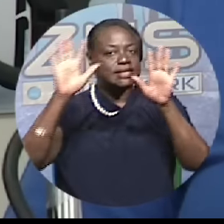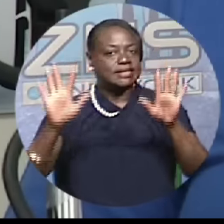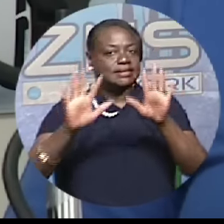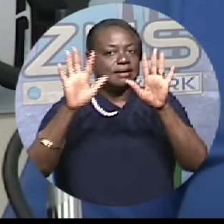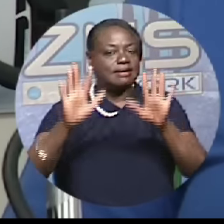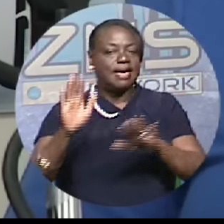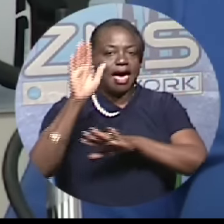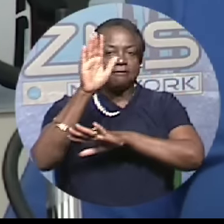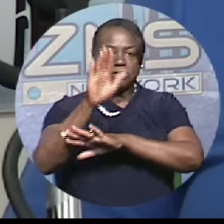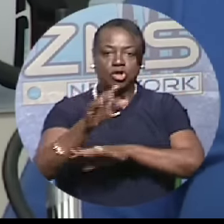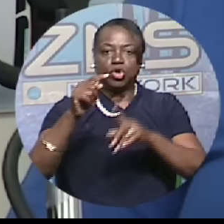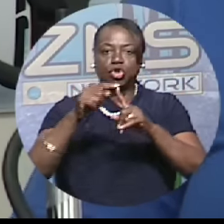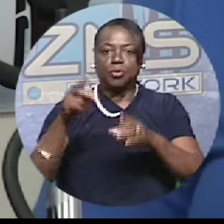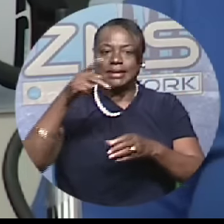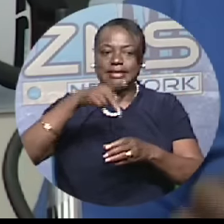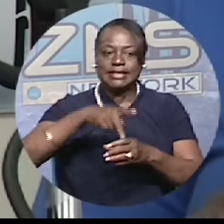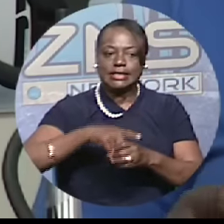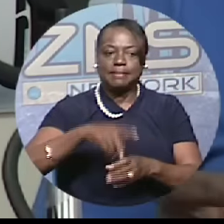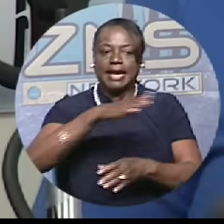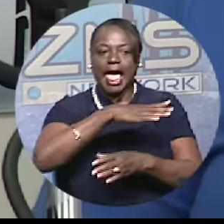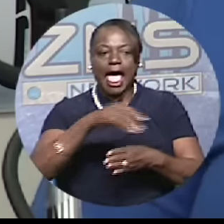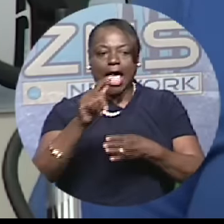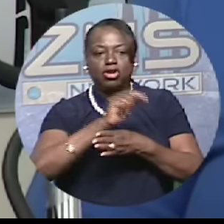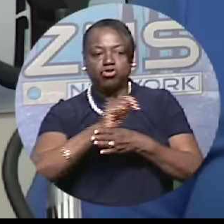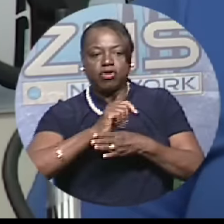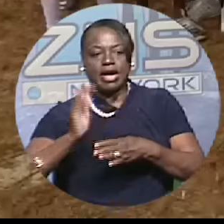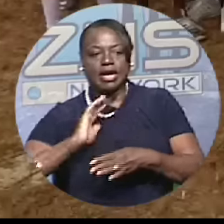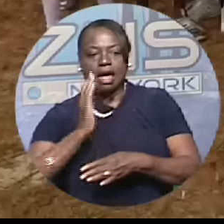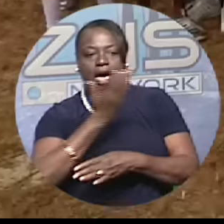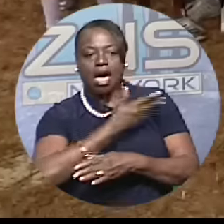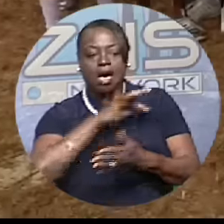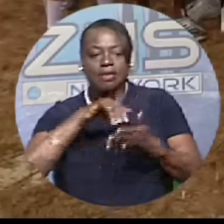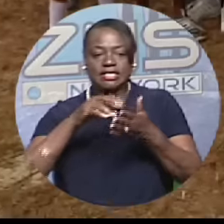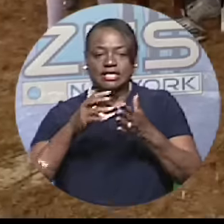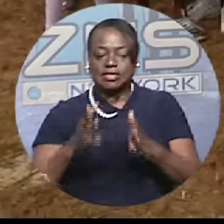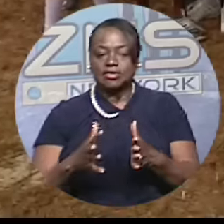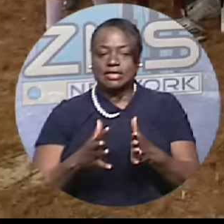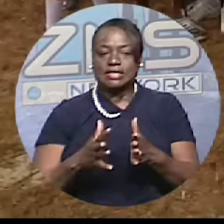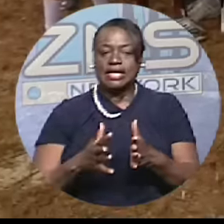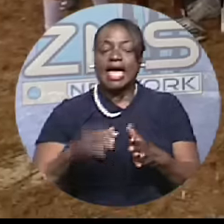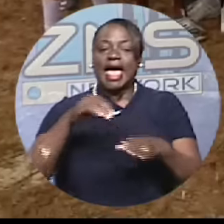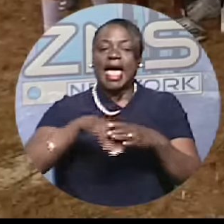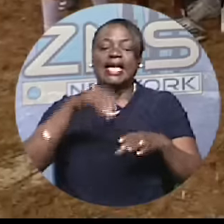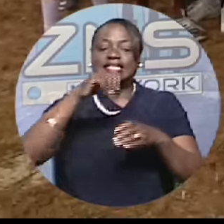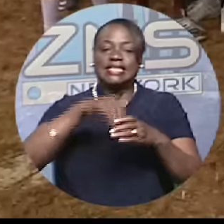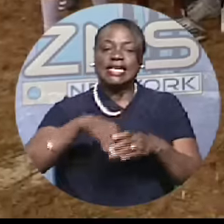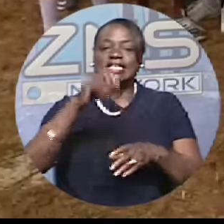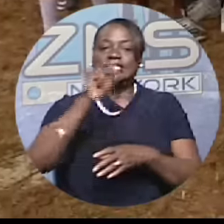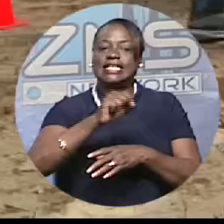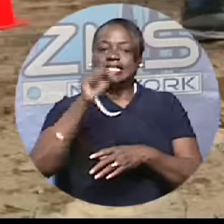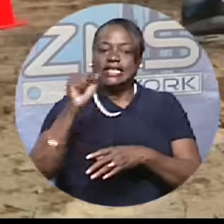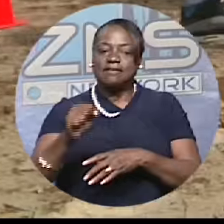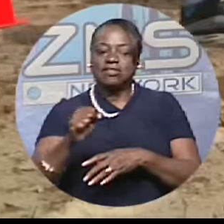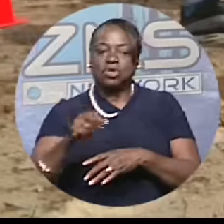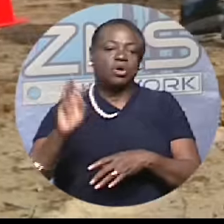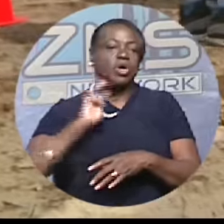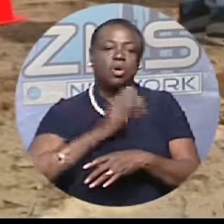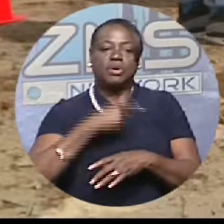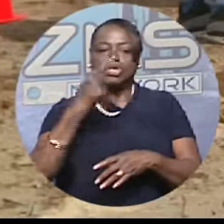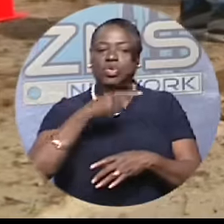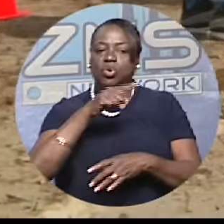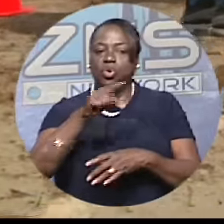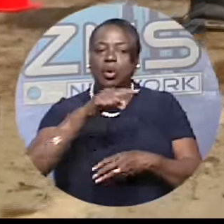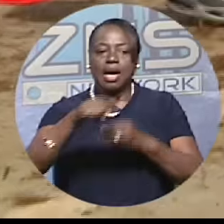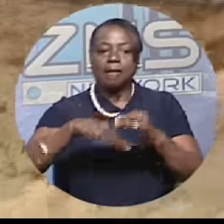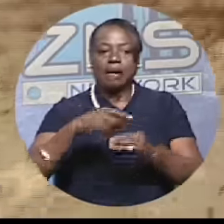afternoons to participate and train our students. And over in San Salvador, we told you about the primary school